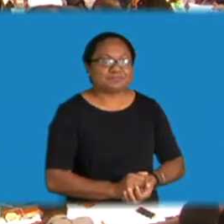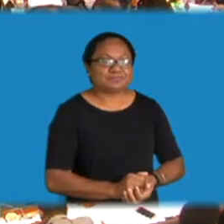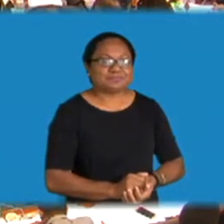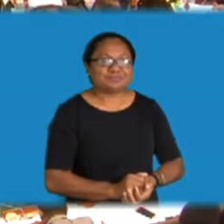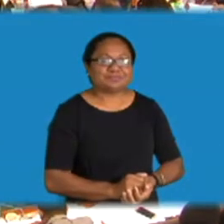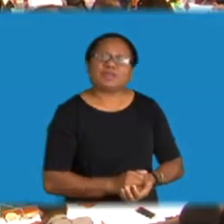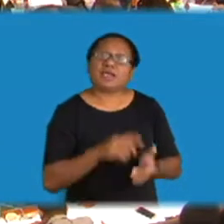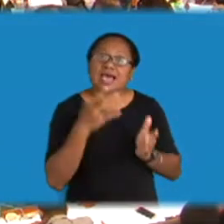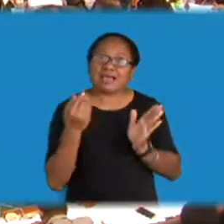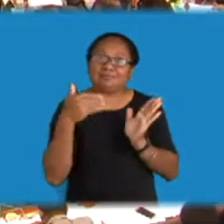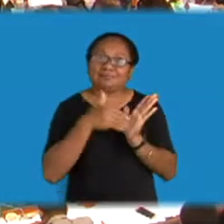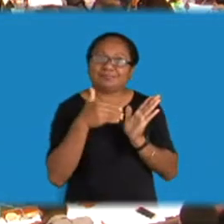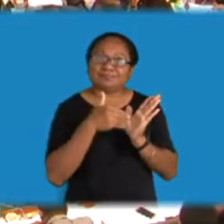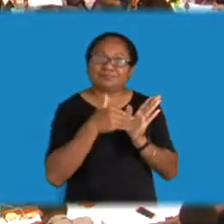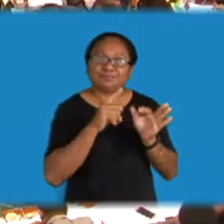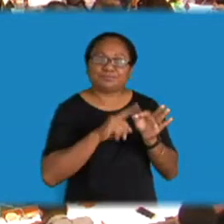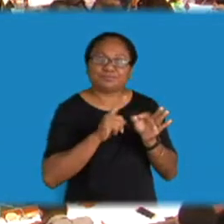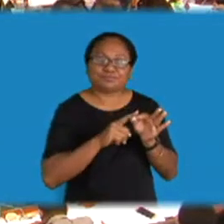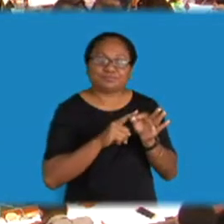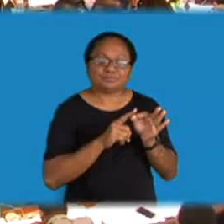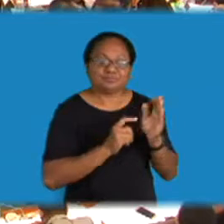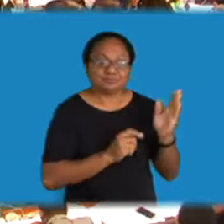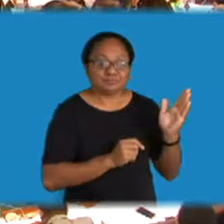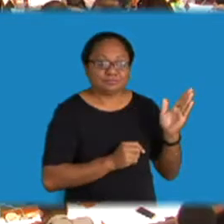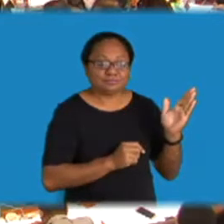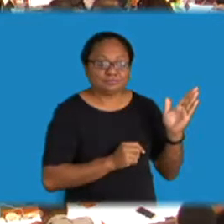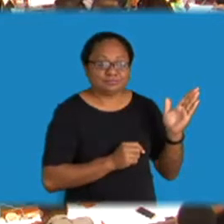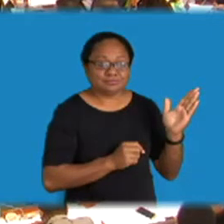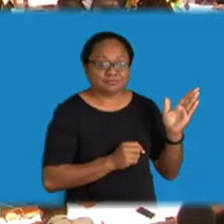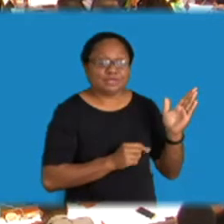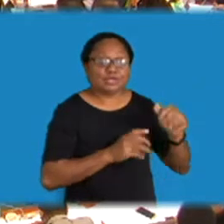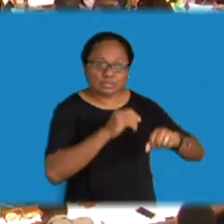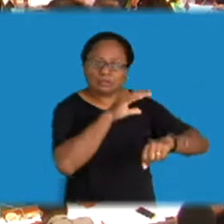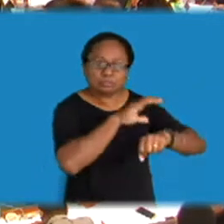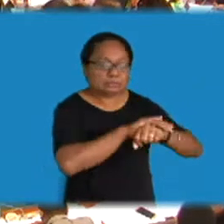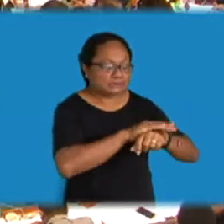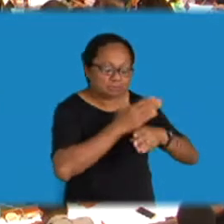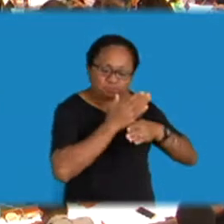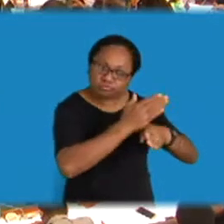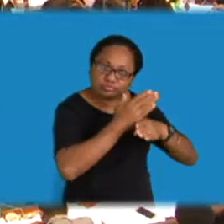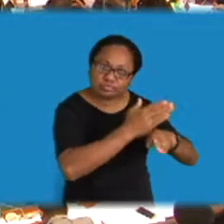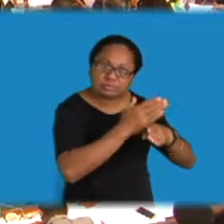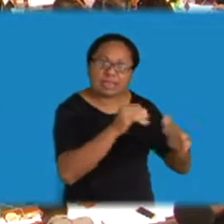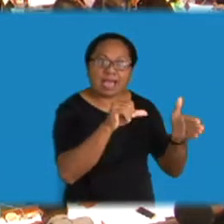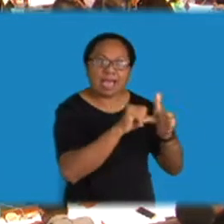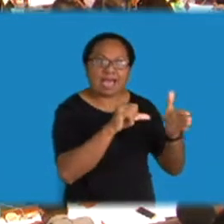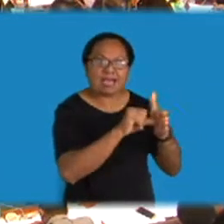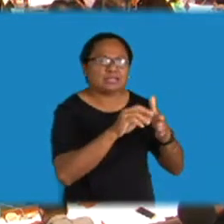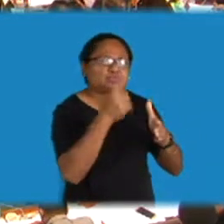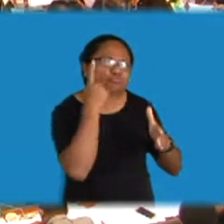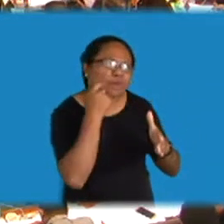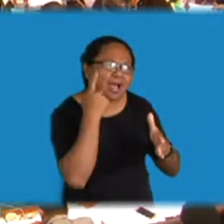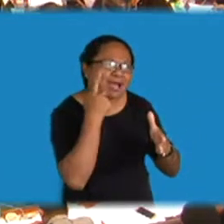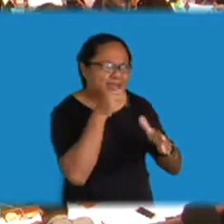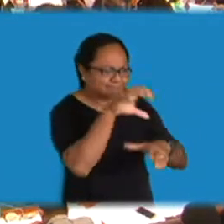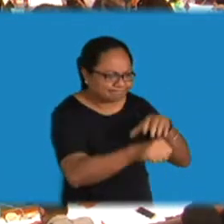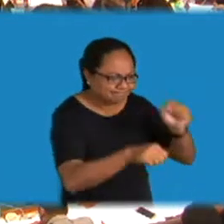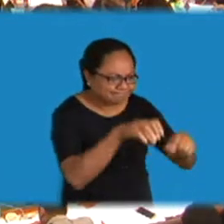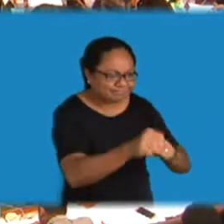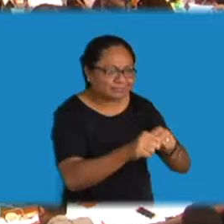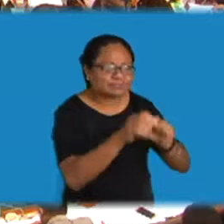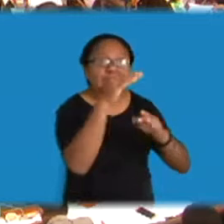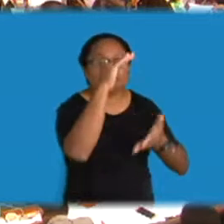A supplementary question. Supplementary. The police are doing their best to combat issue of drug abuse,